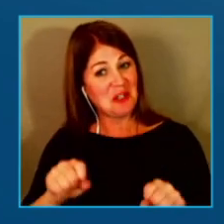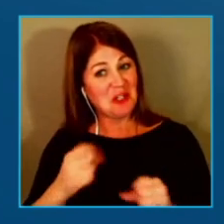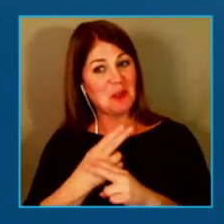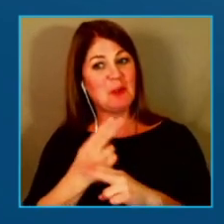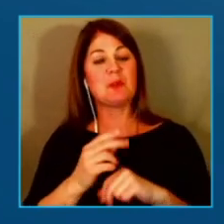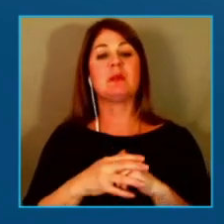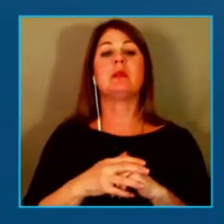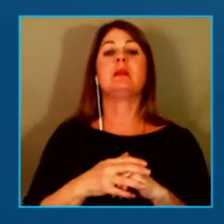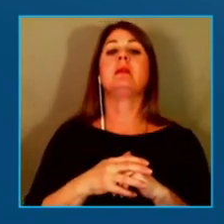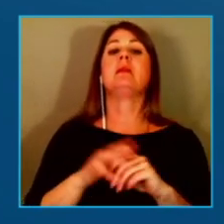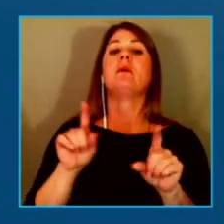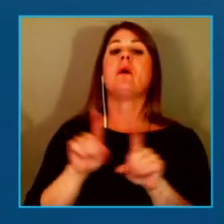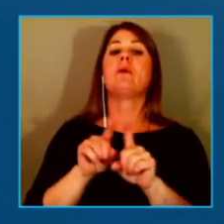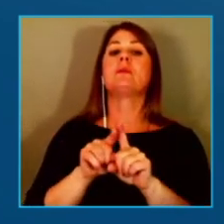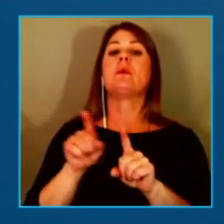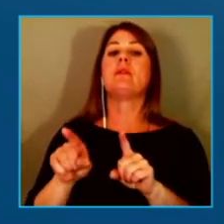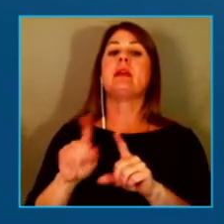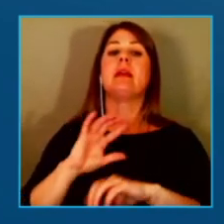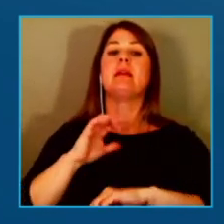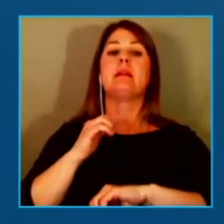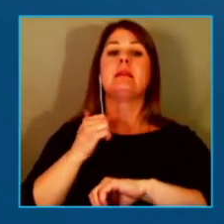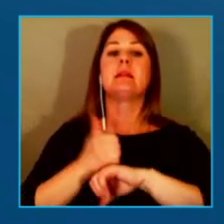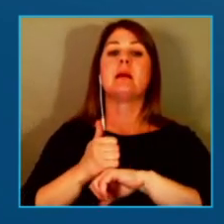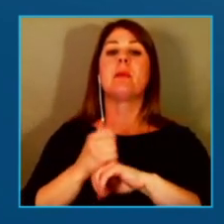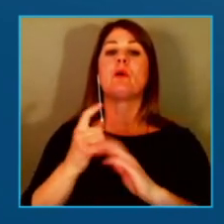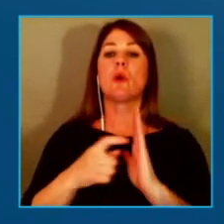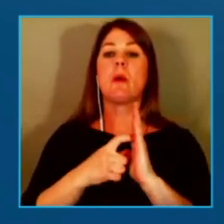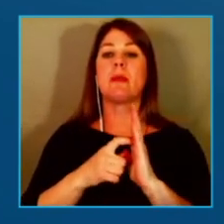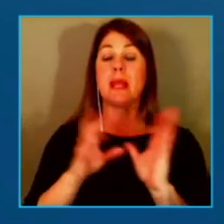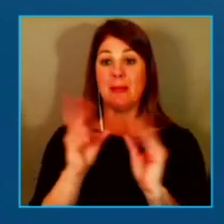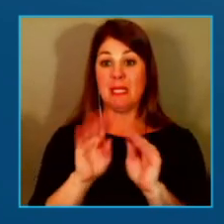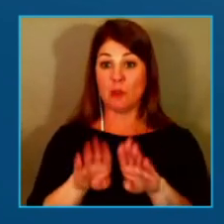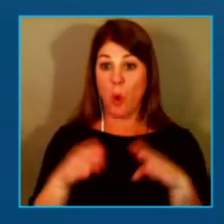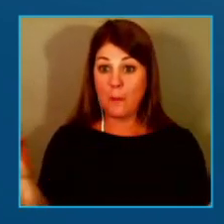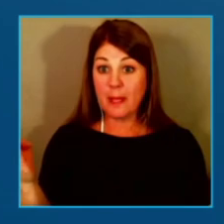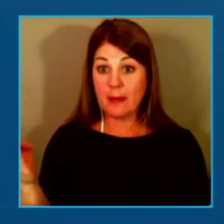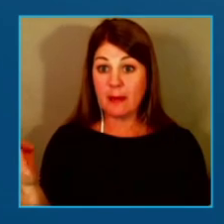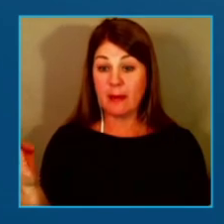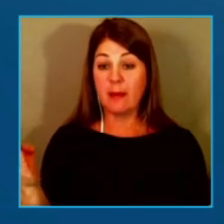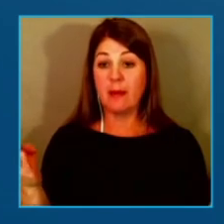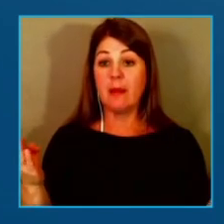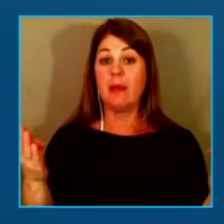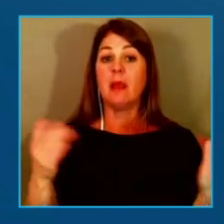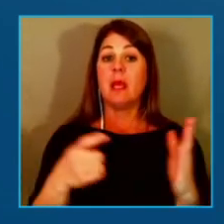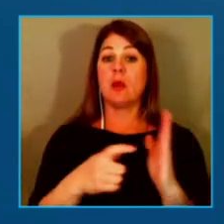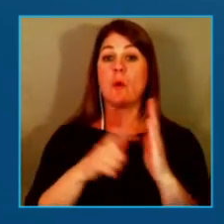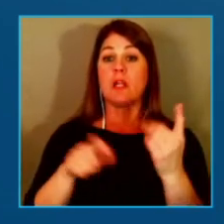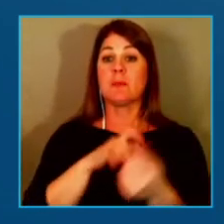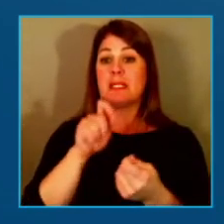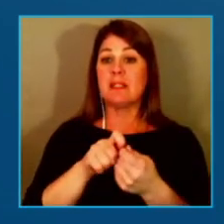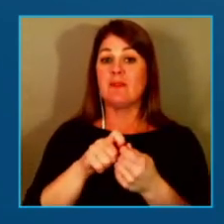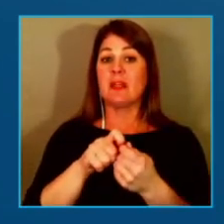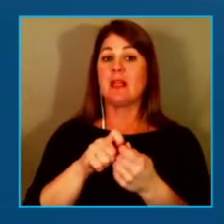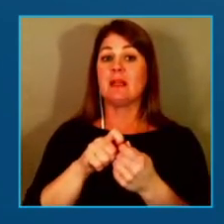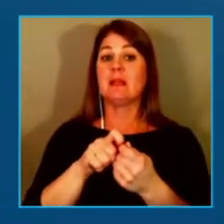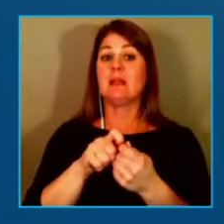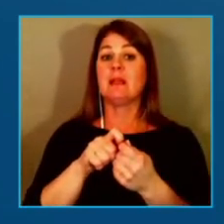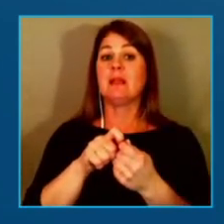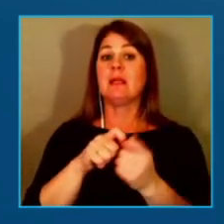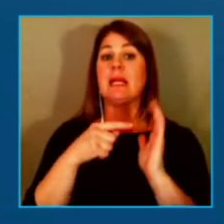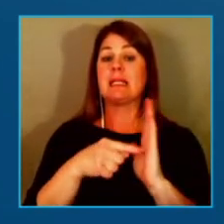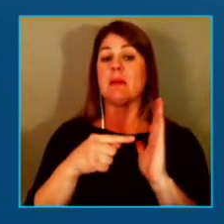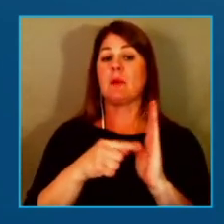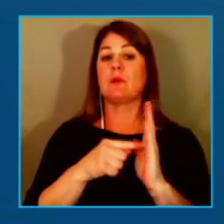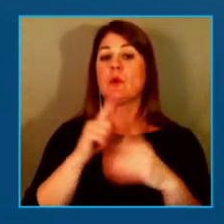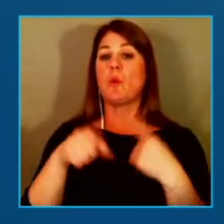forth a requirement that meetings be open and provided specific examples of where it's appropriate to go